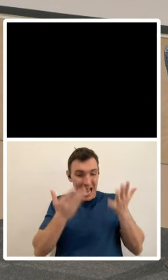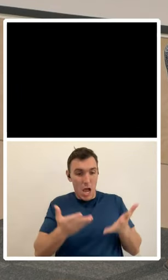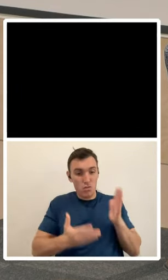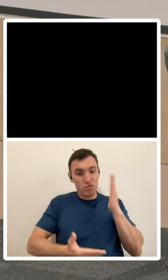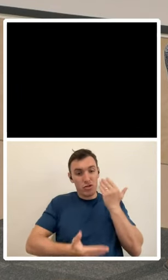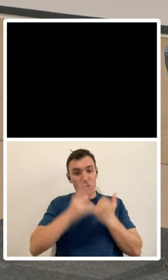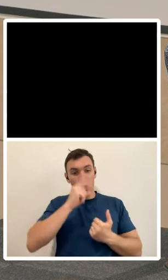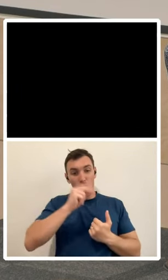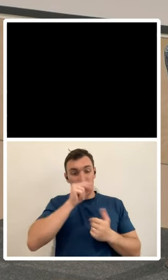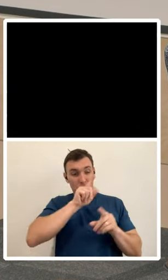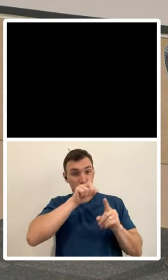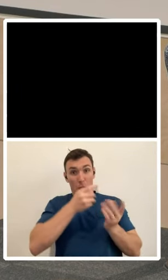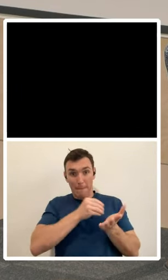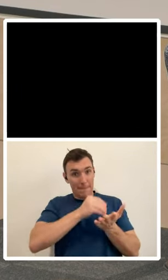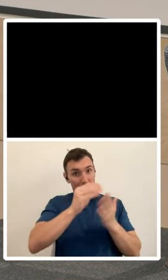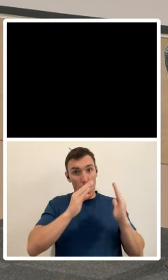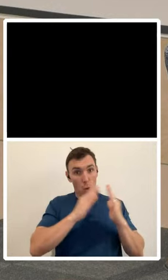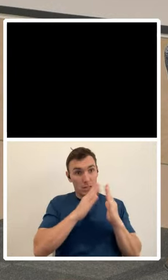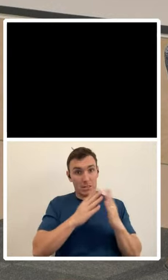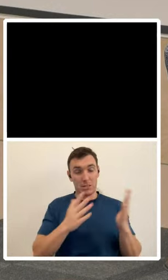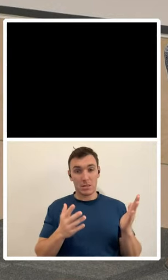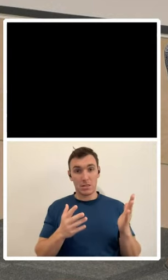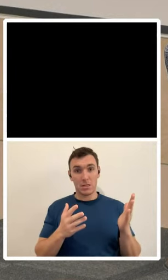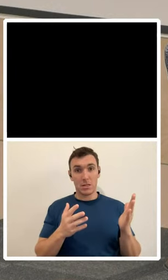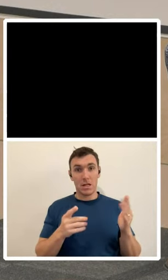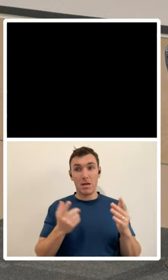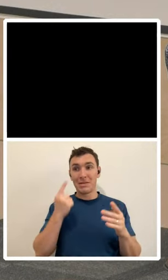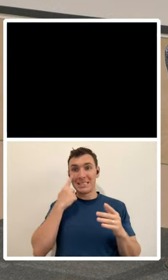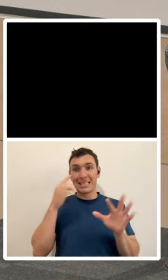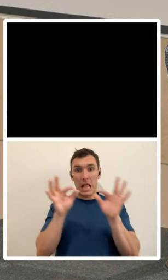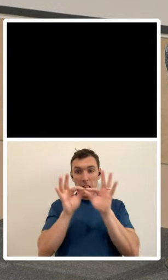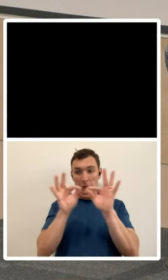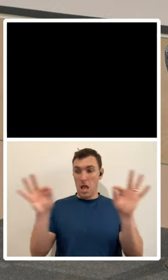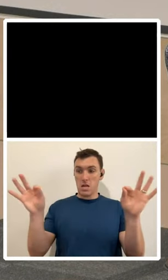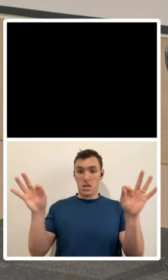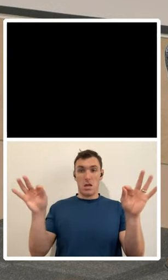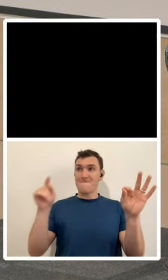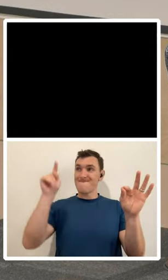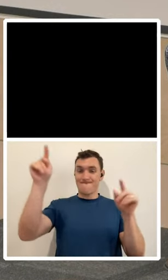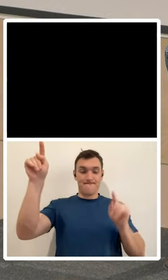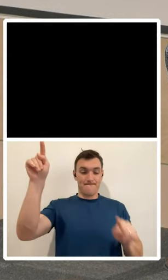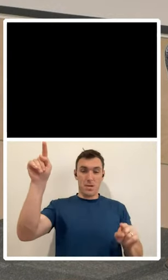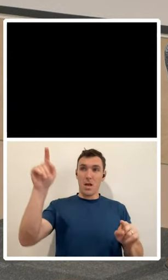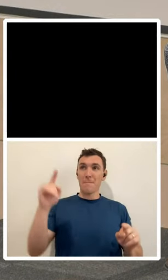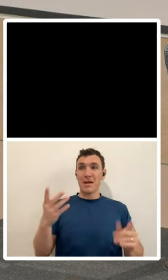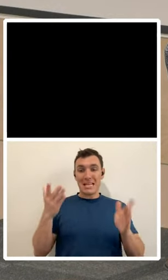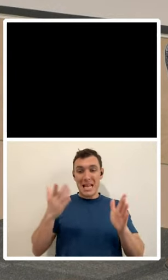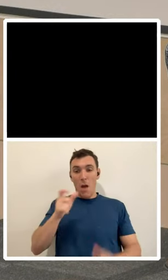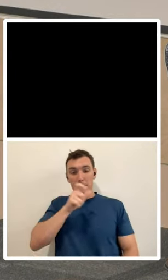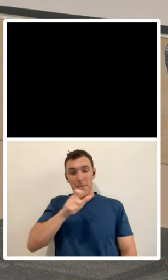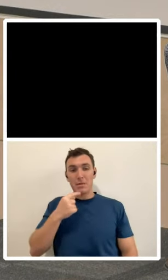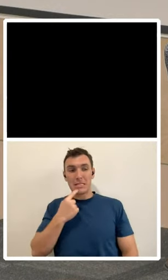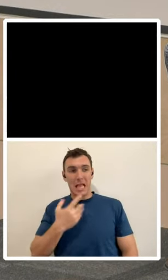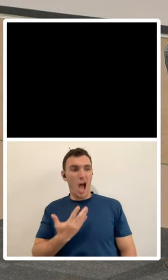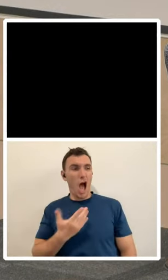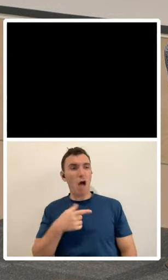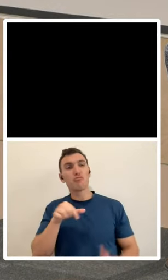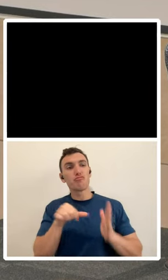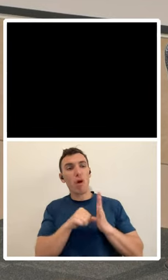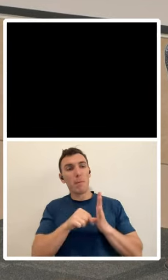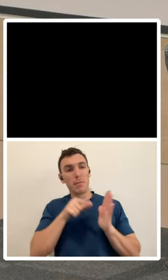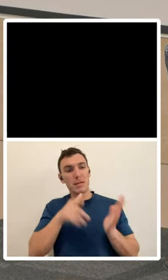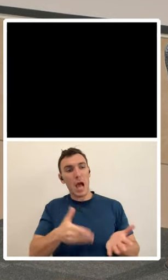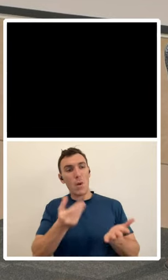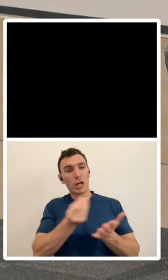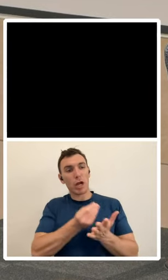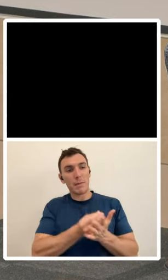poor. The problem is the poor, to try to get the middle on side. And tell the middle the problem is the poor, the problem is the middle. And there is a group of people, which is a